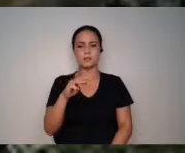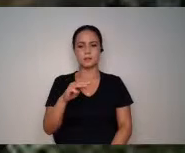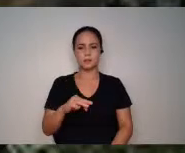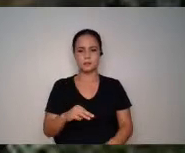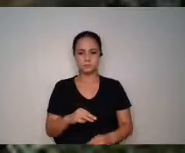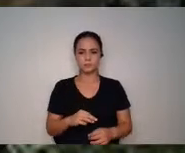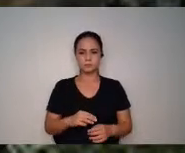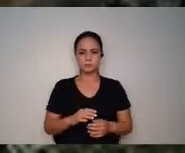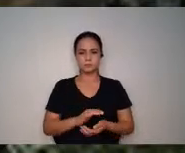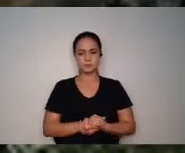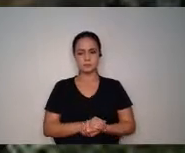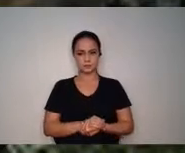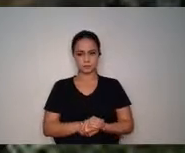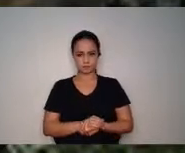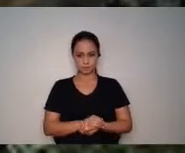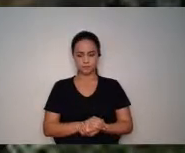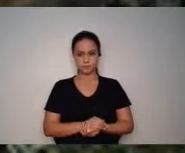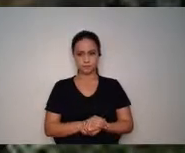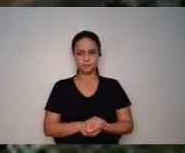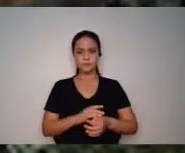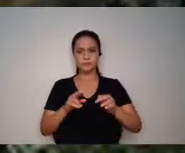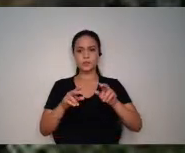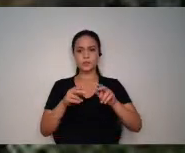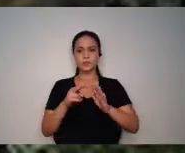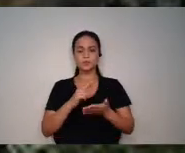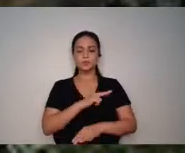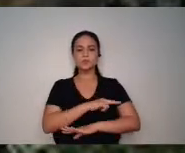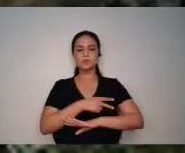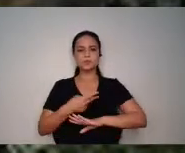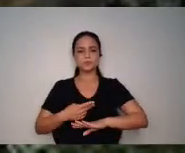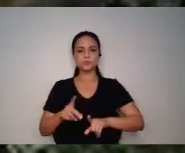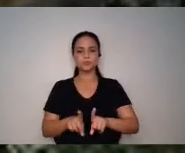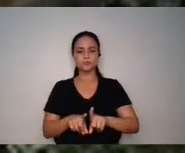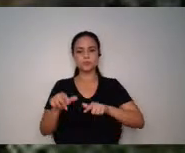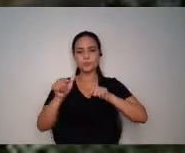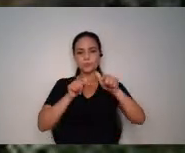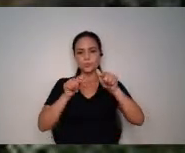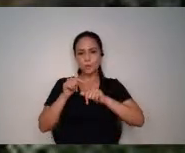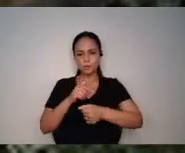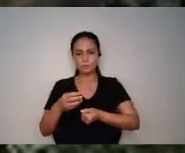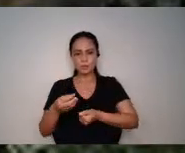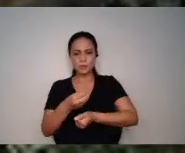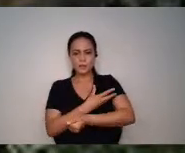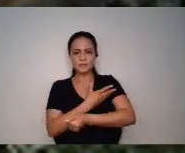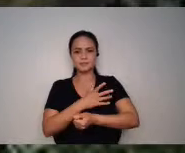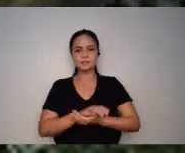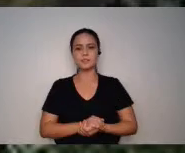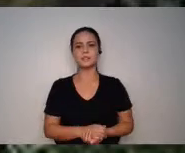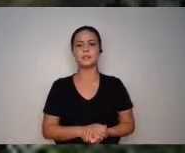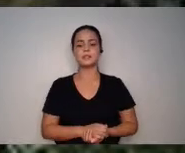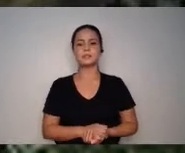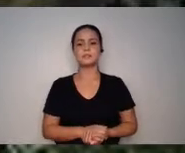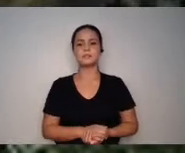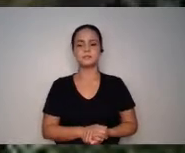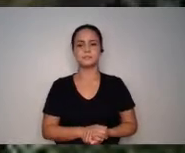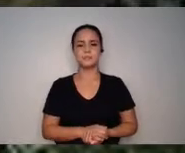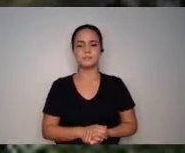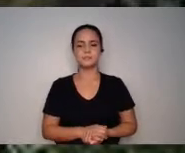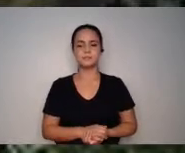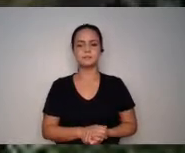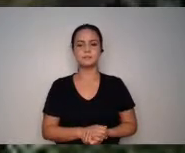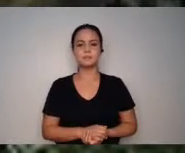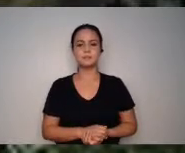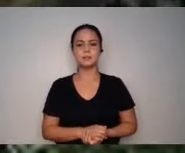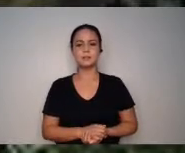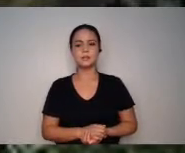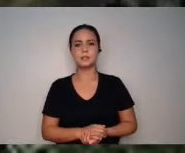of California. Her researches focus on gender and work, emotional work, and